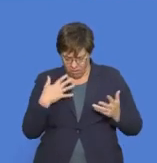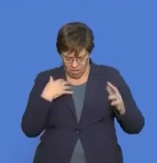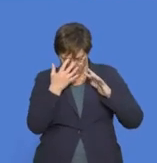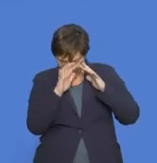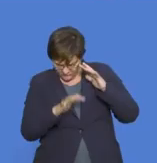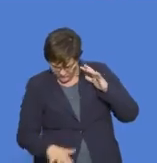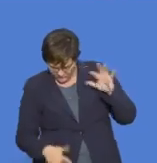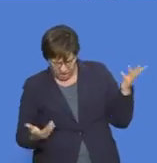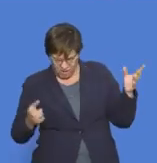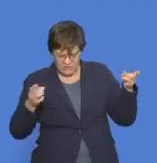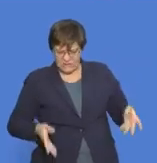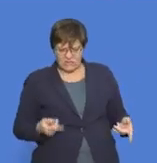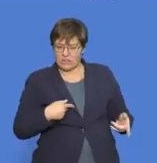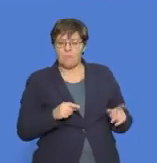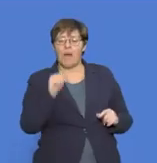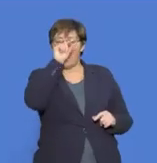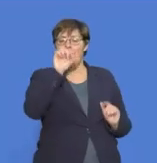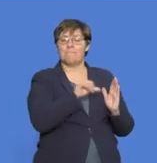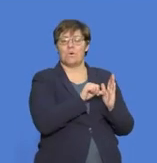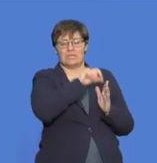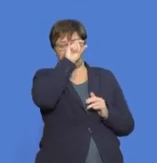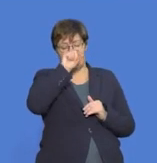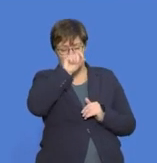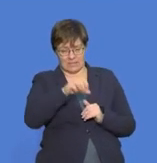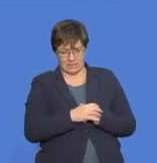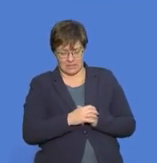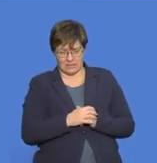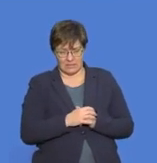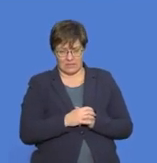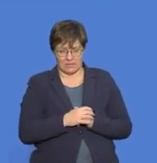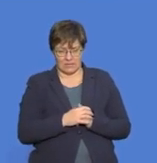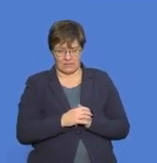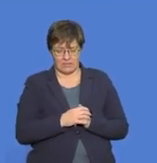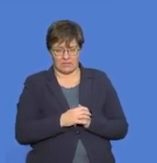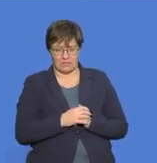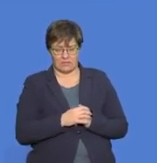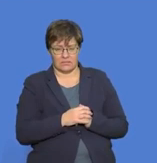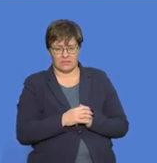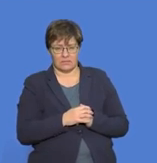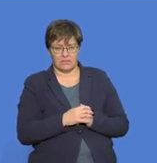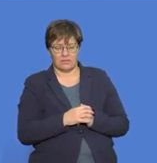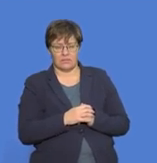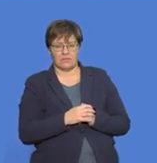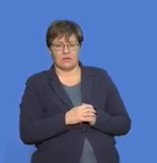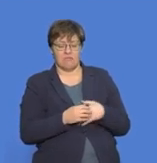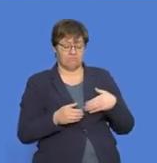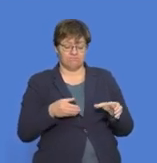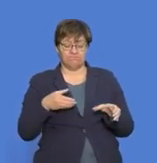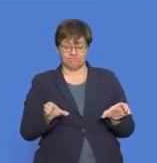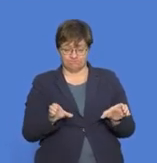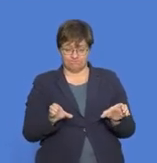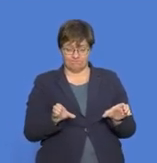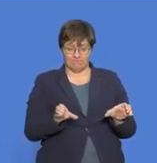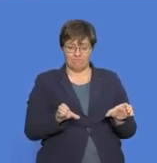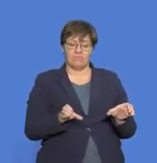it. Highlight what is important. Okay, so we have two different species,